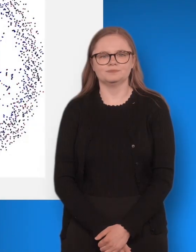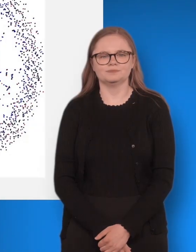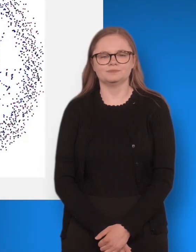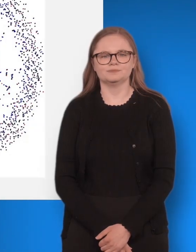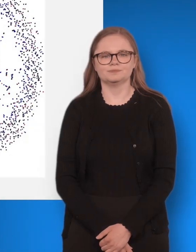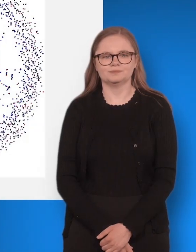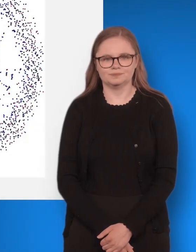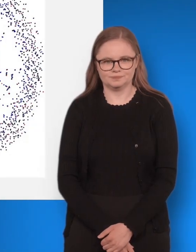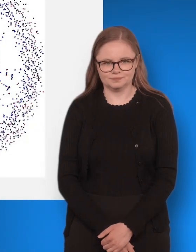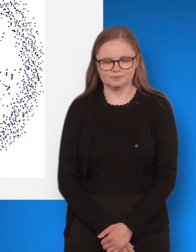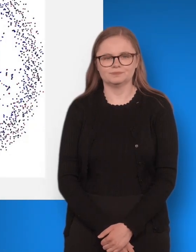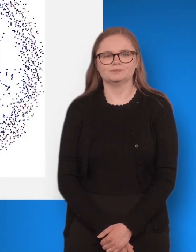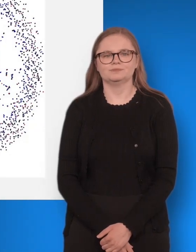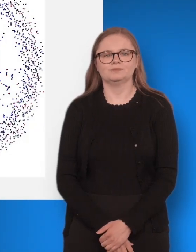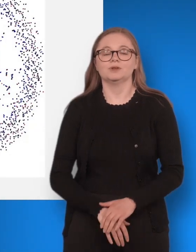So